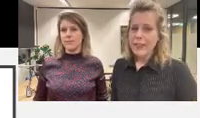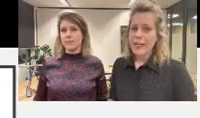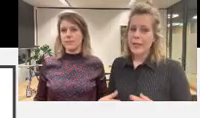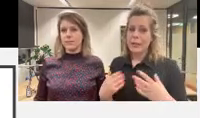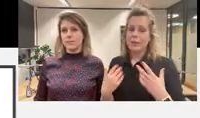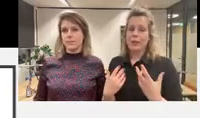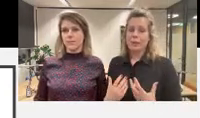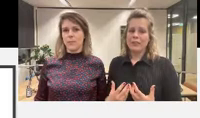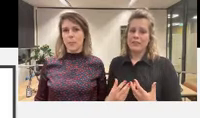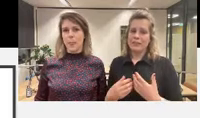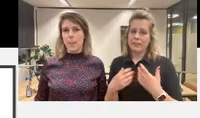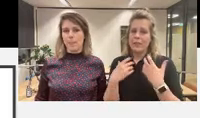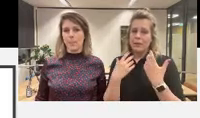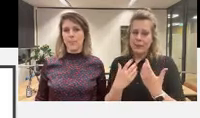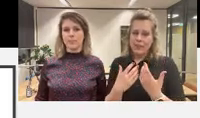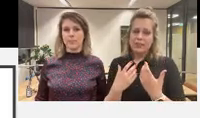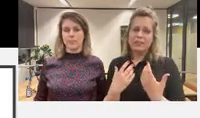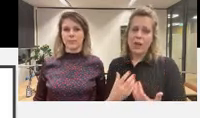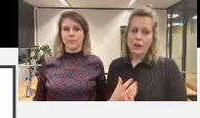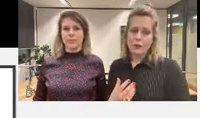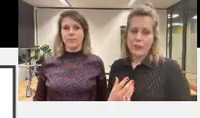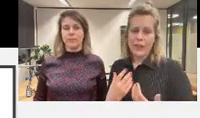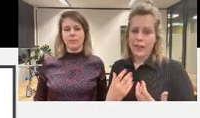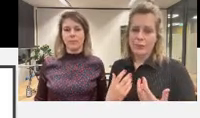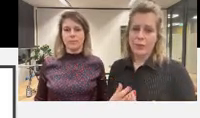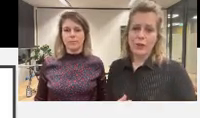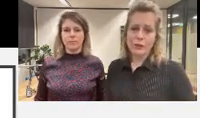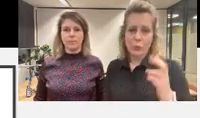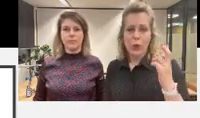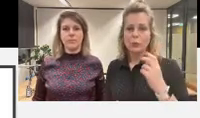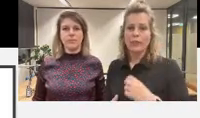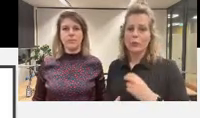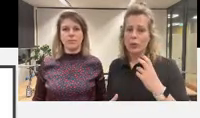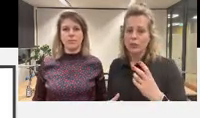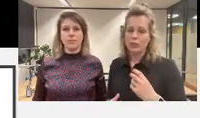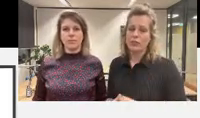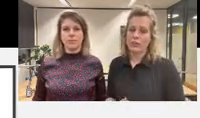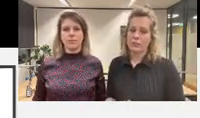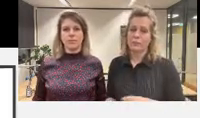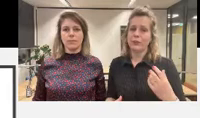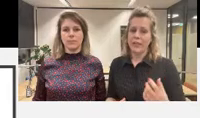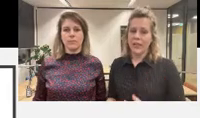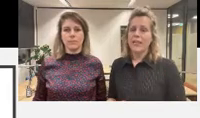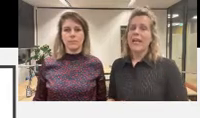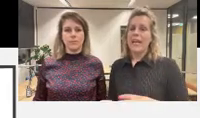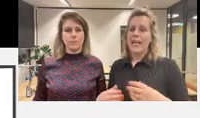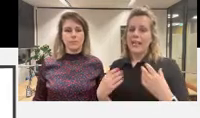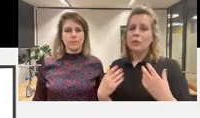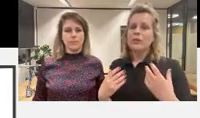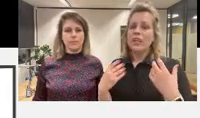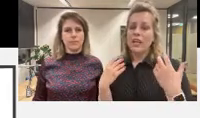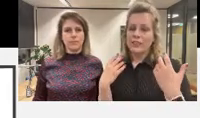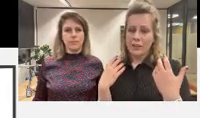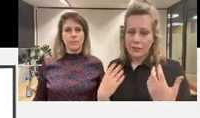2014 in which the patients have been offered 1 week, 1 session per day, and